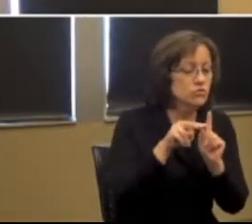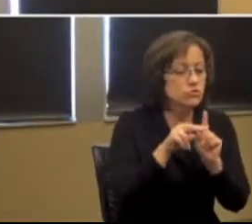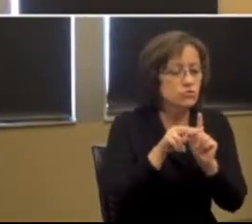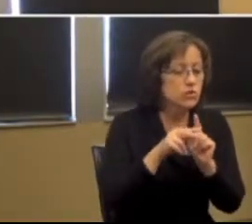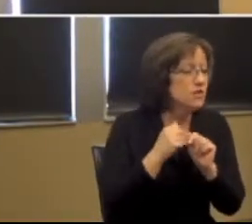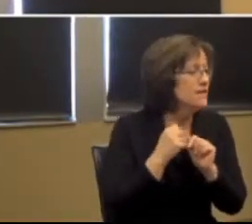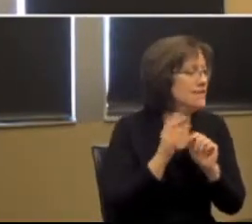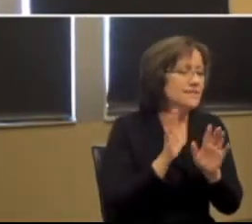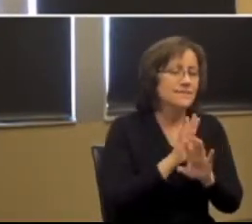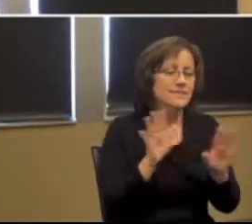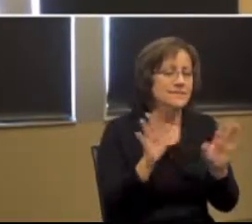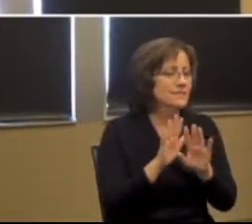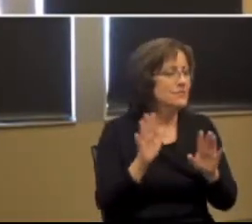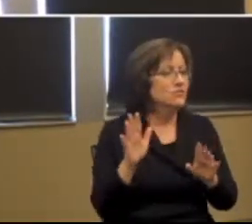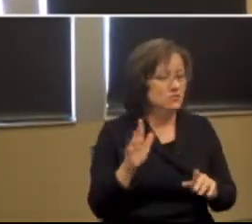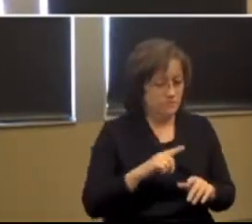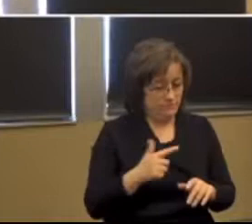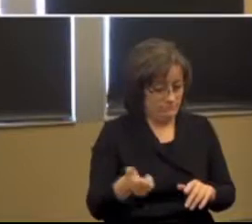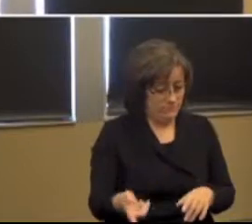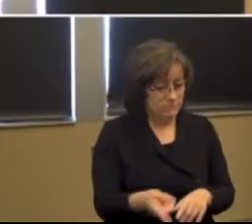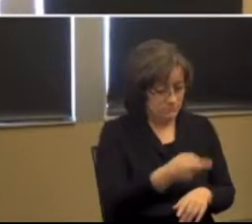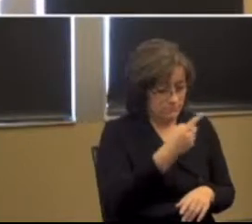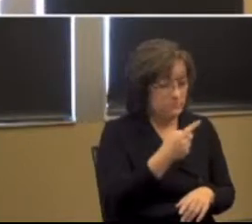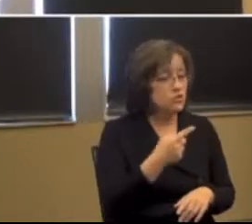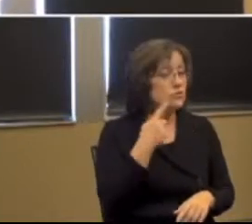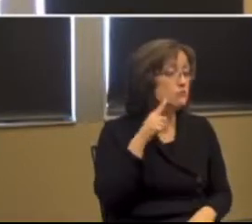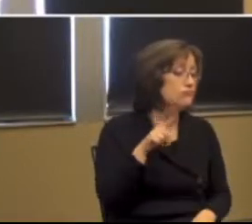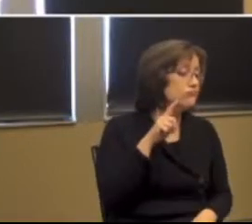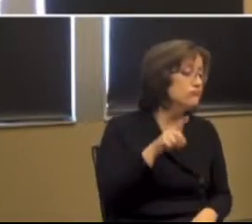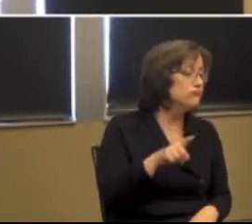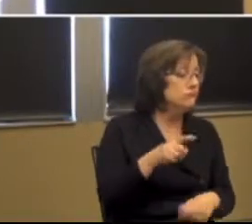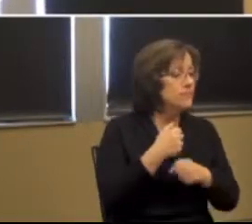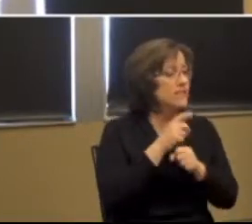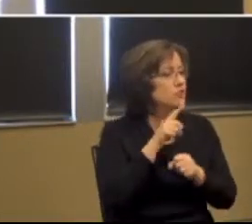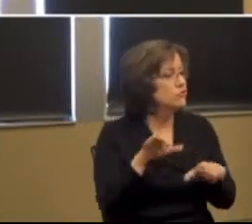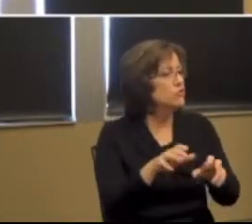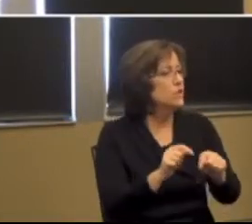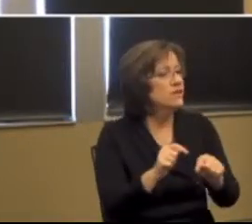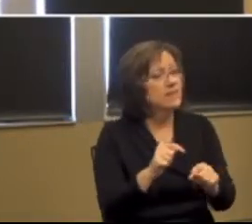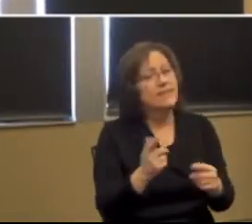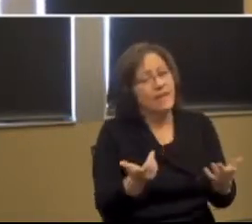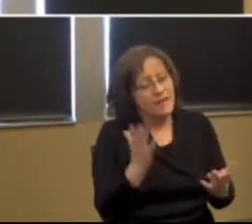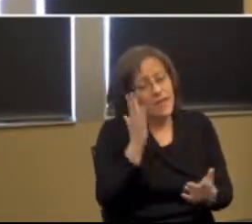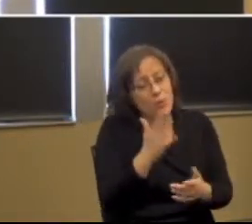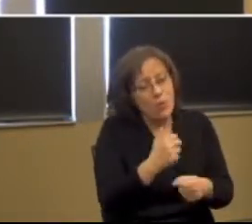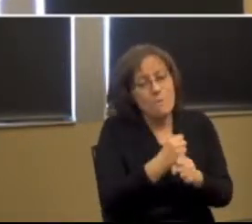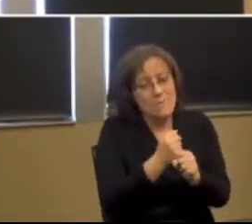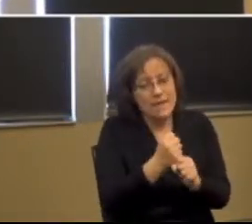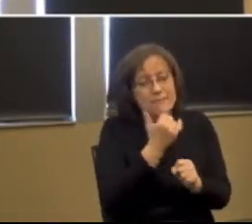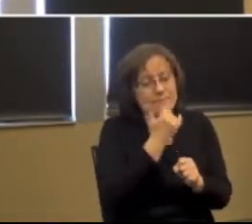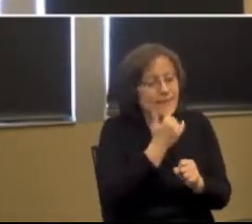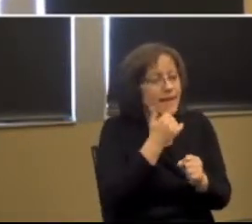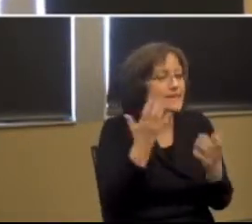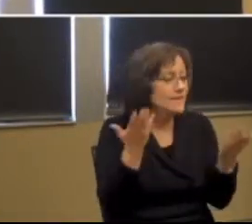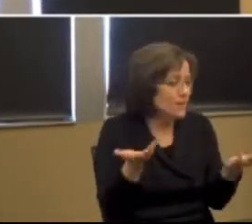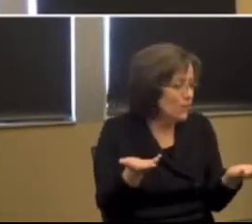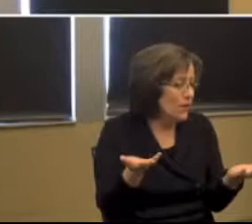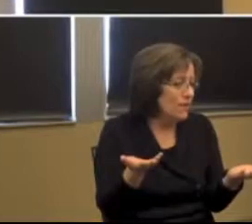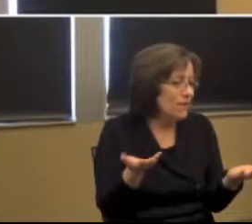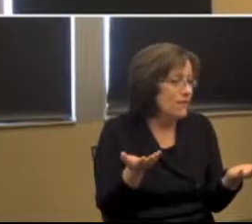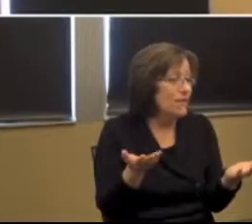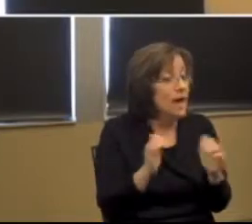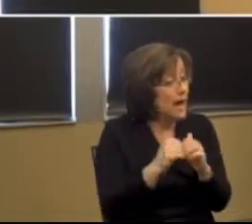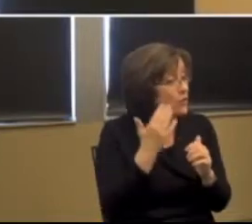helicopter that's hovering over. You want to make sure that the student's doing it. And guess what? They're going to make mistakes. And how are you going to know they